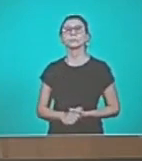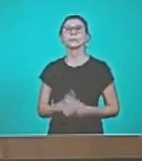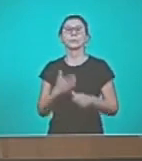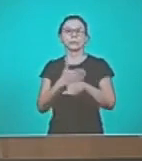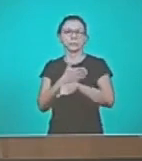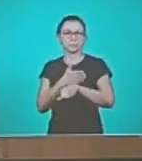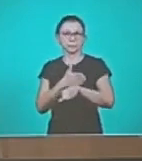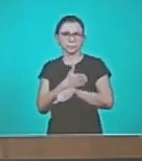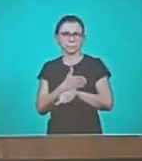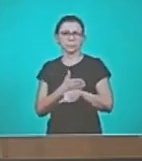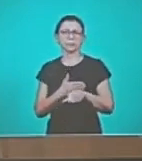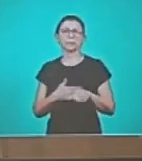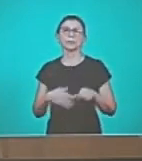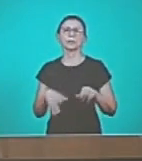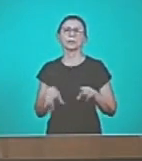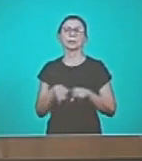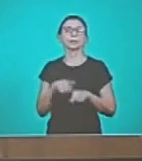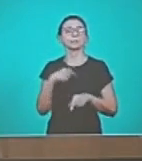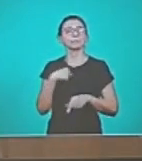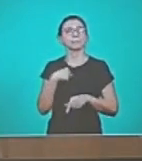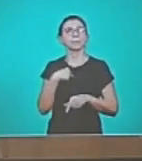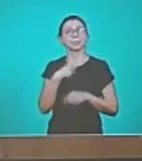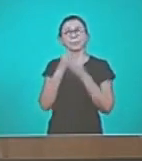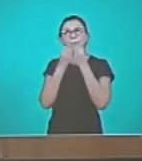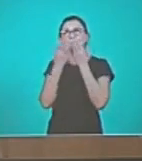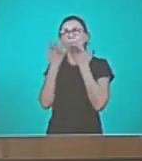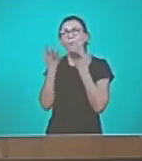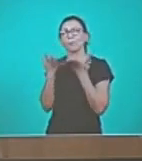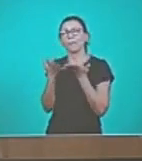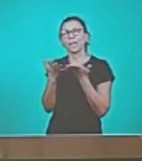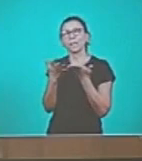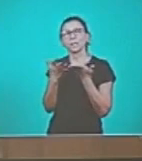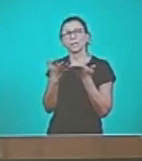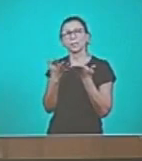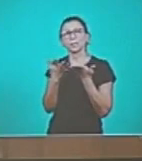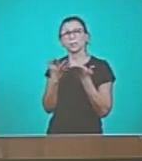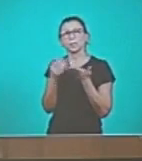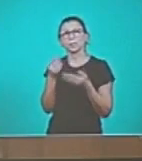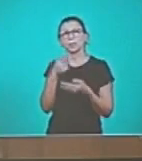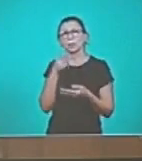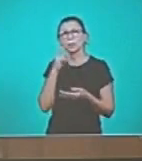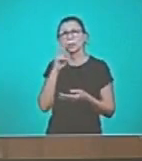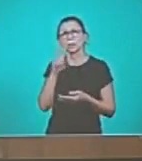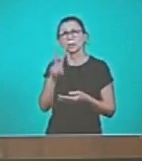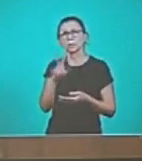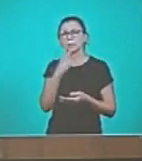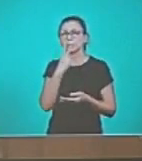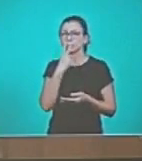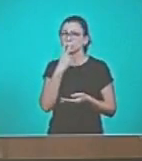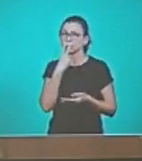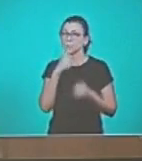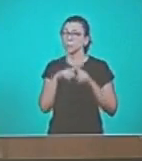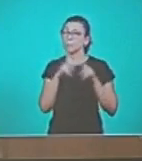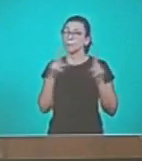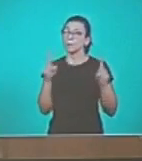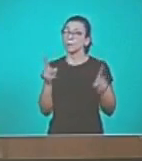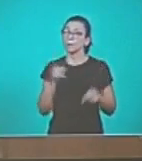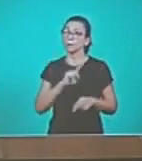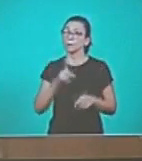And we also have Serra. And I confess that I have not seen contribution from the city of Victoria. It doesn't